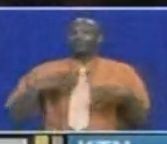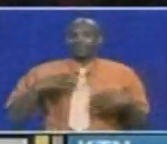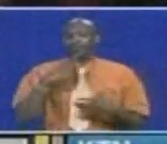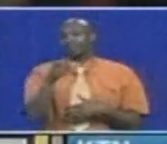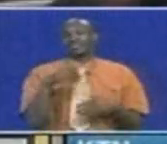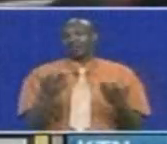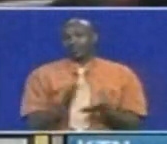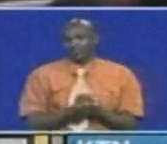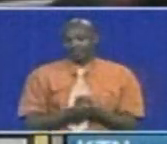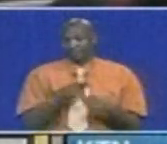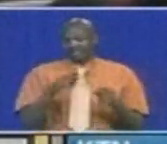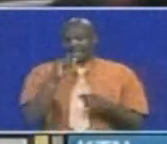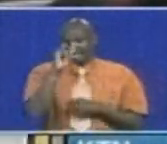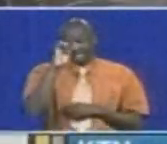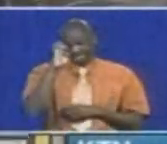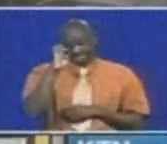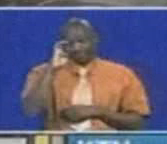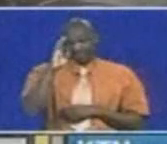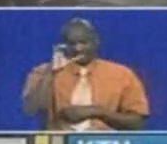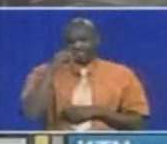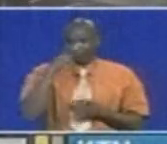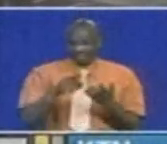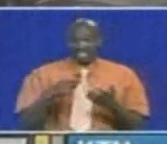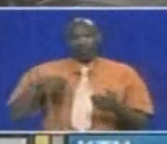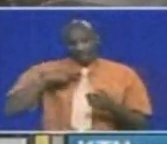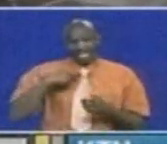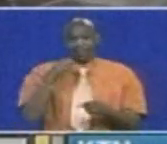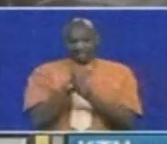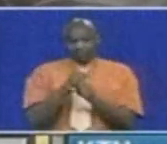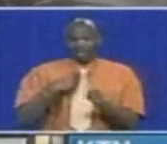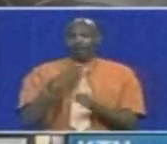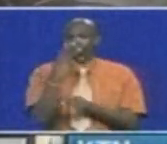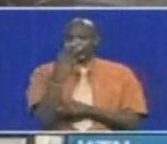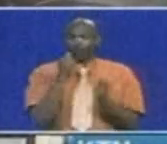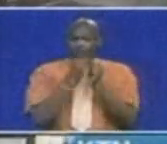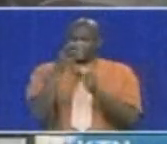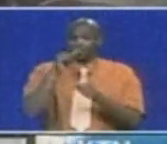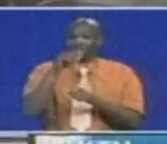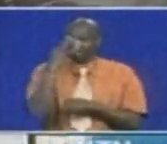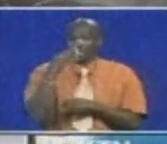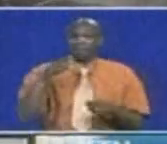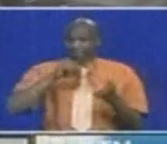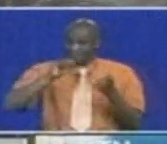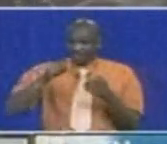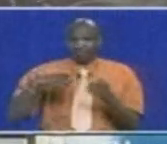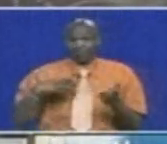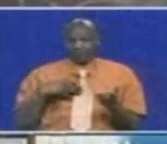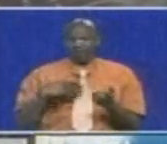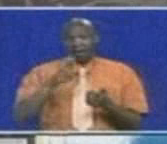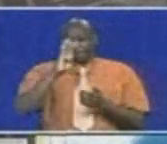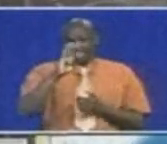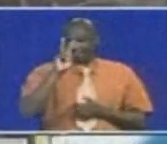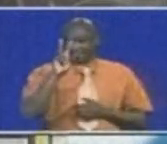However, IEBC sought to clarify. That's why we managed to capture 14.3 million people, because the BVR is a